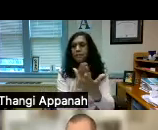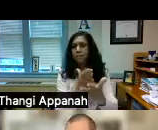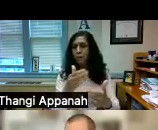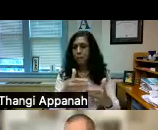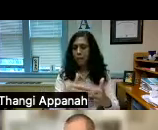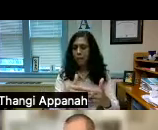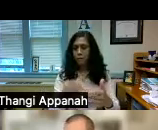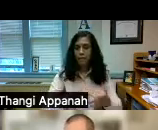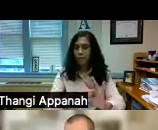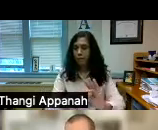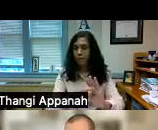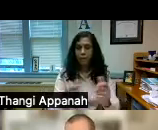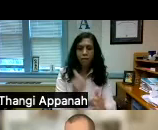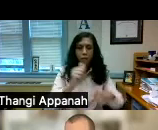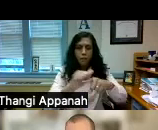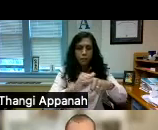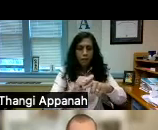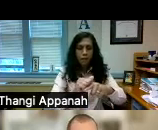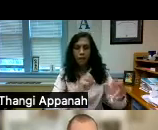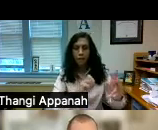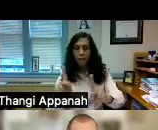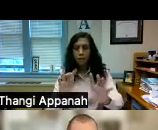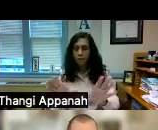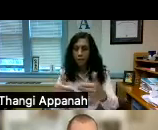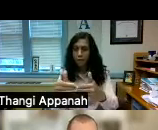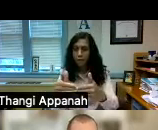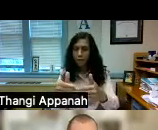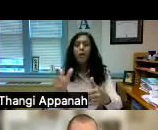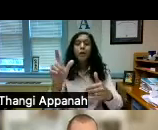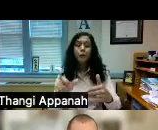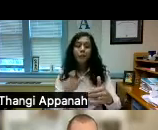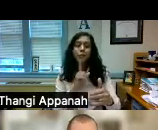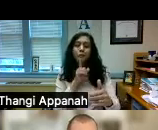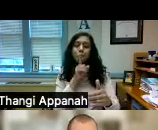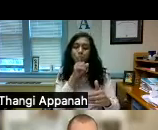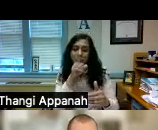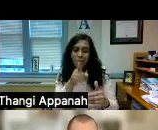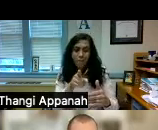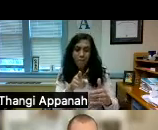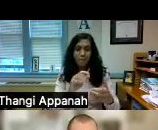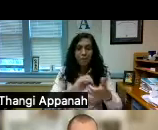So professional learning and professional development doesn't stop. You have to continue that training.